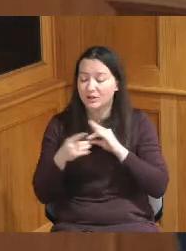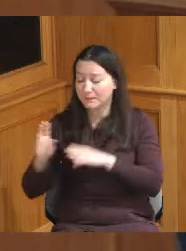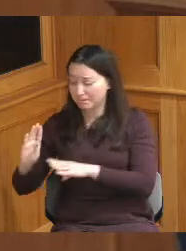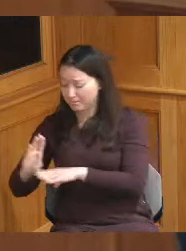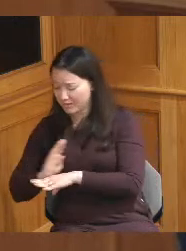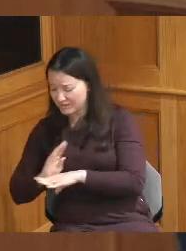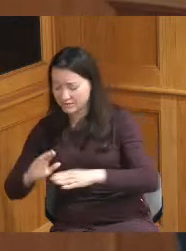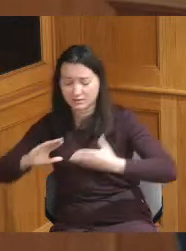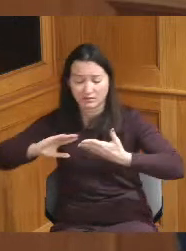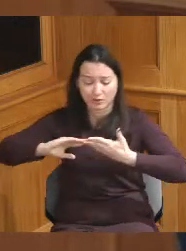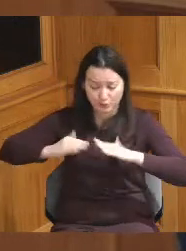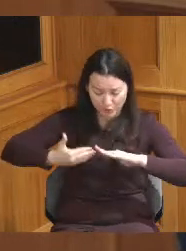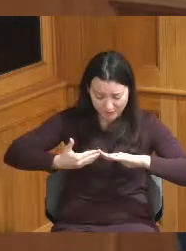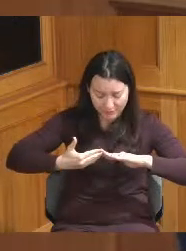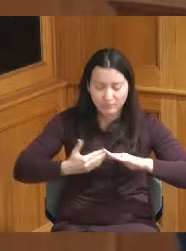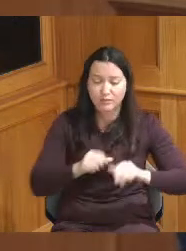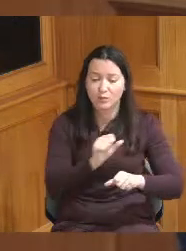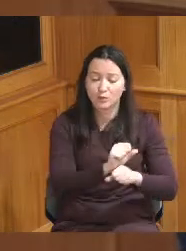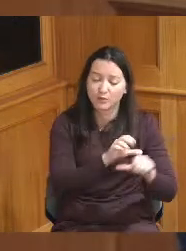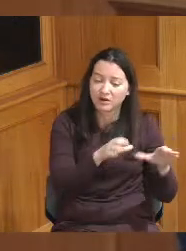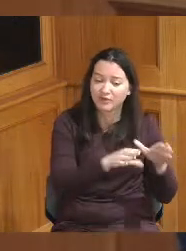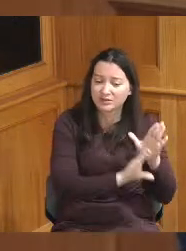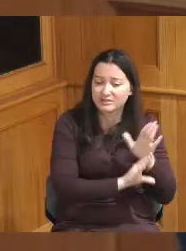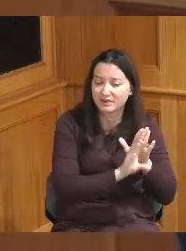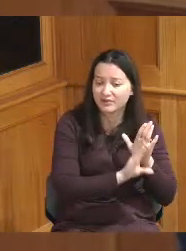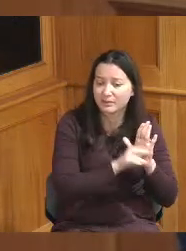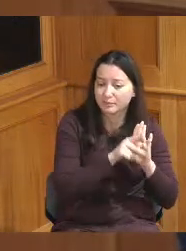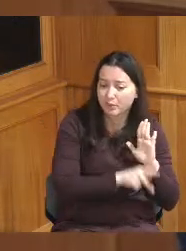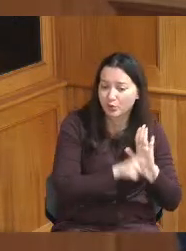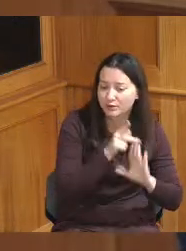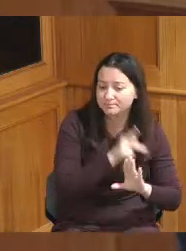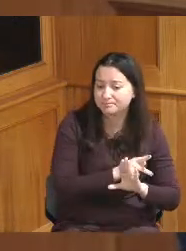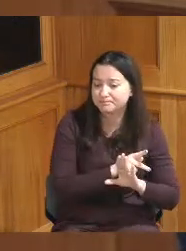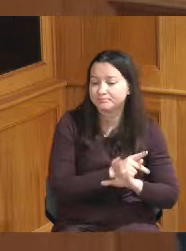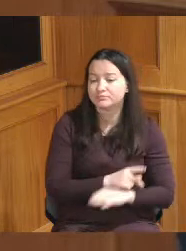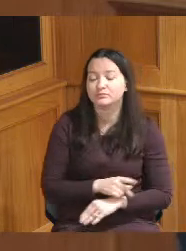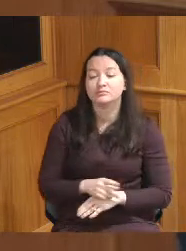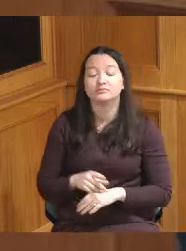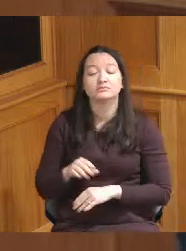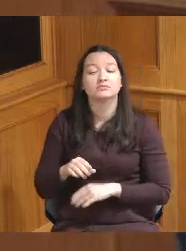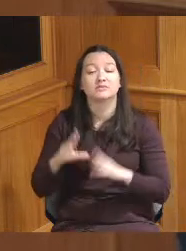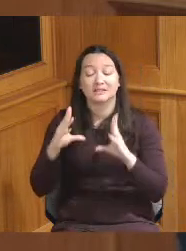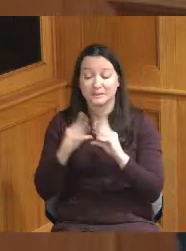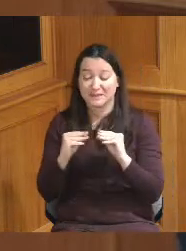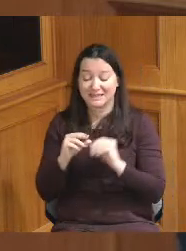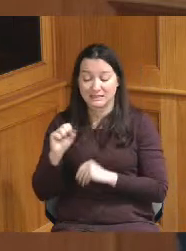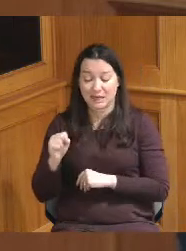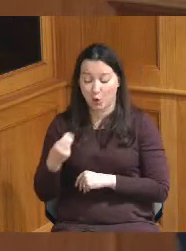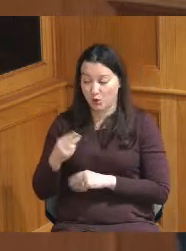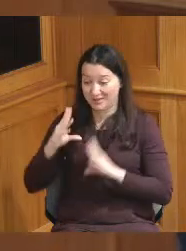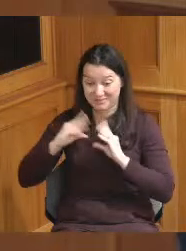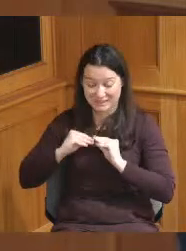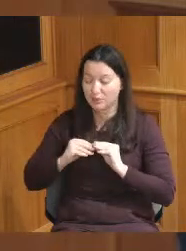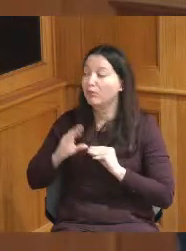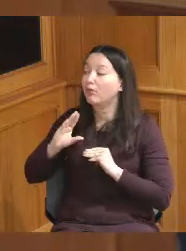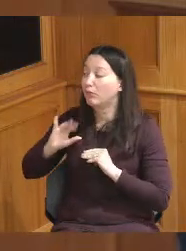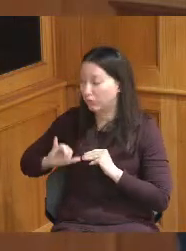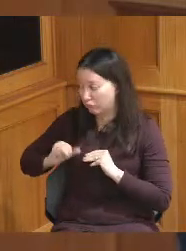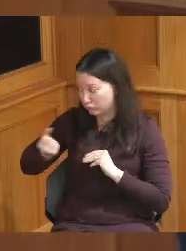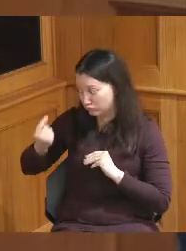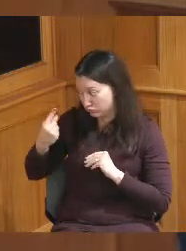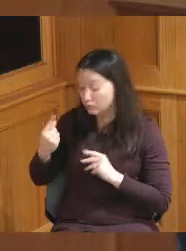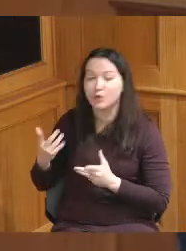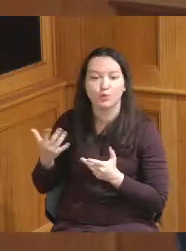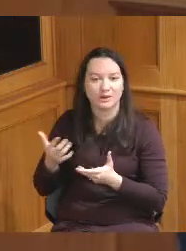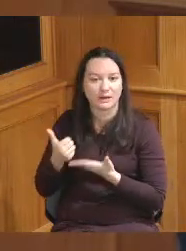businesses, communities, and workforce development programs. During our stakeholder meetings, we heard them loud and clear that they wanted to